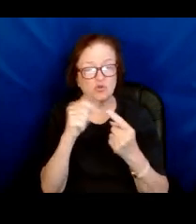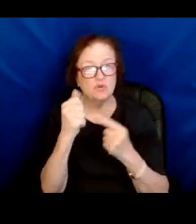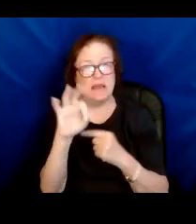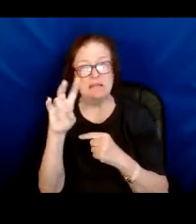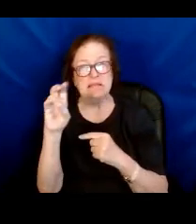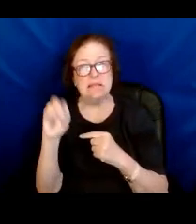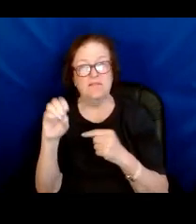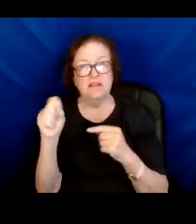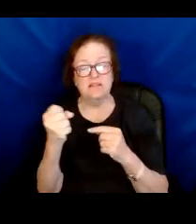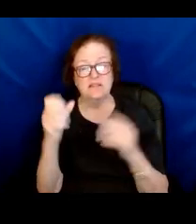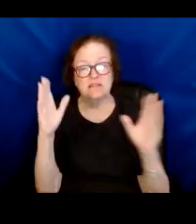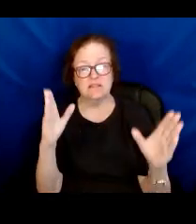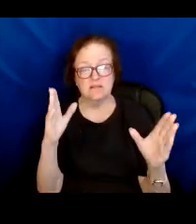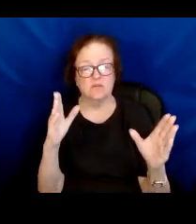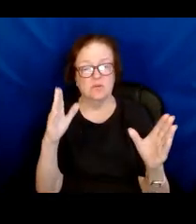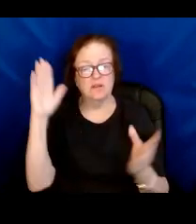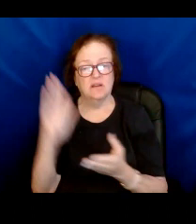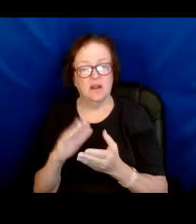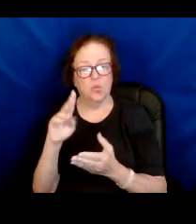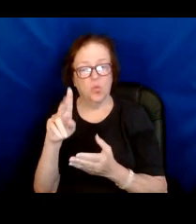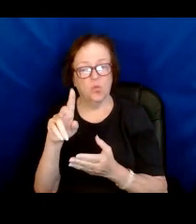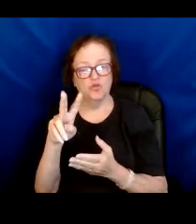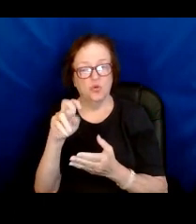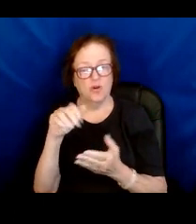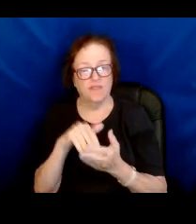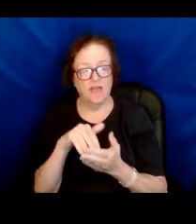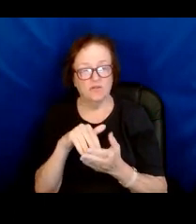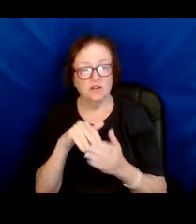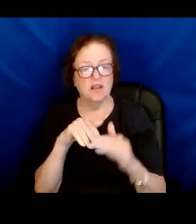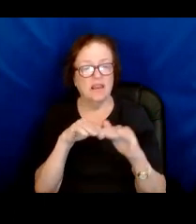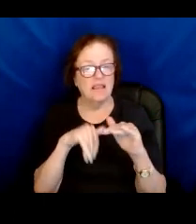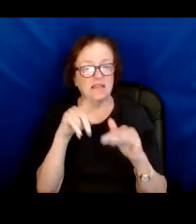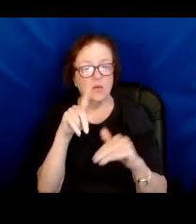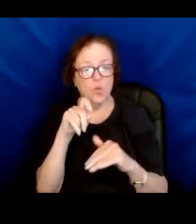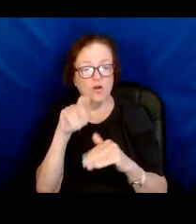to 200,000 people. We were less than 100,000 people in state hospitals in